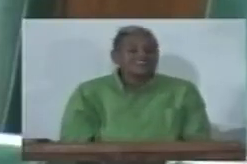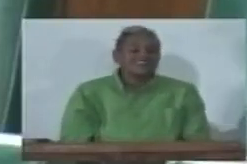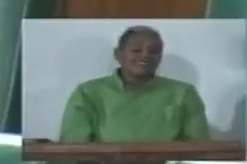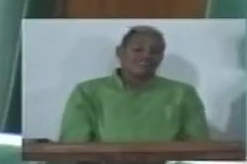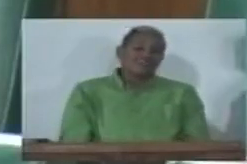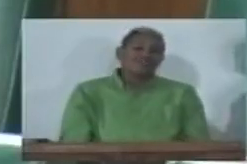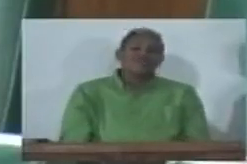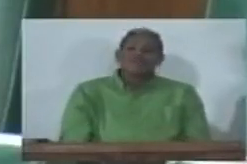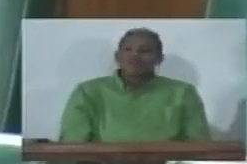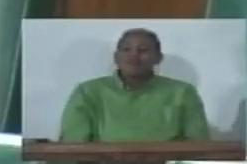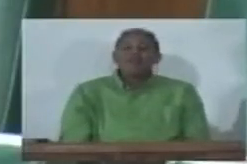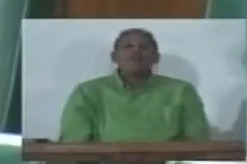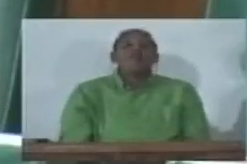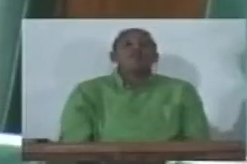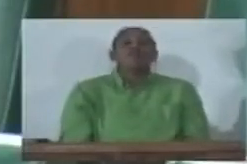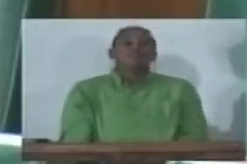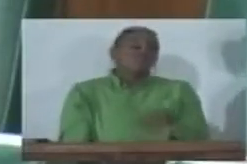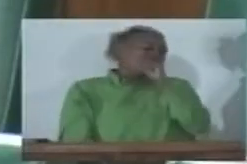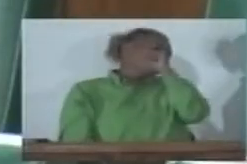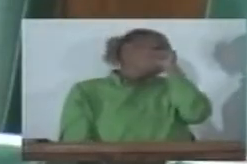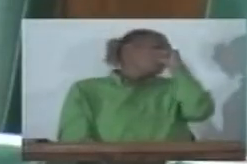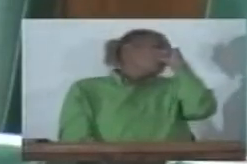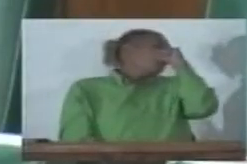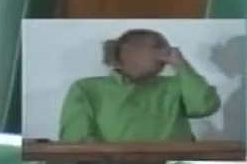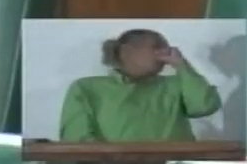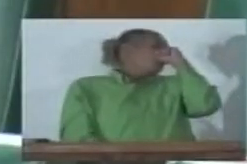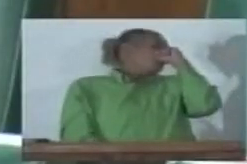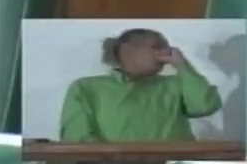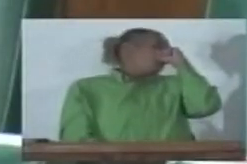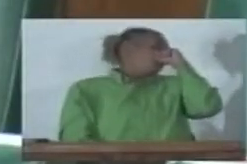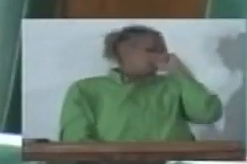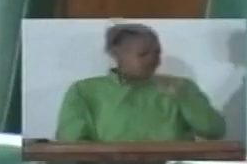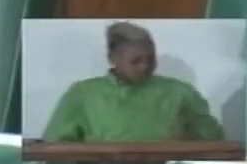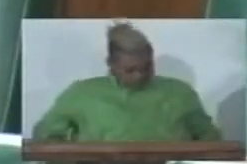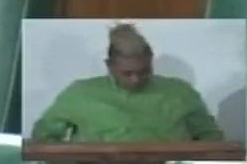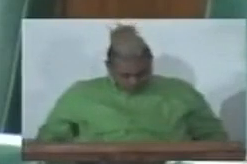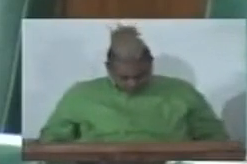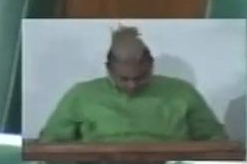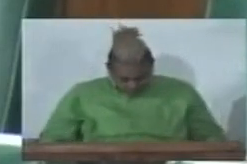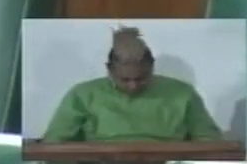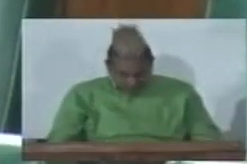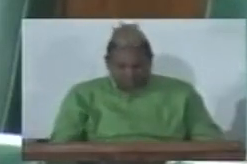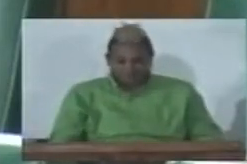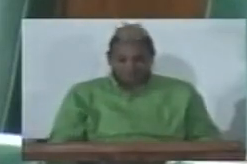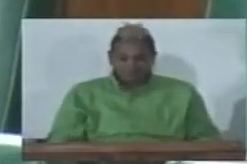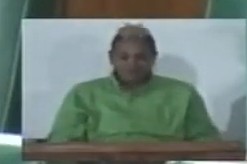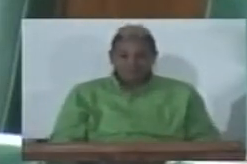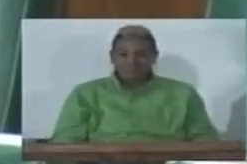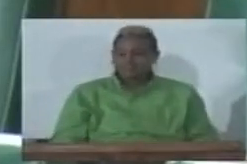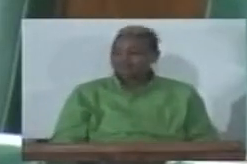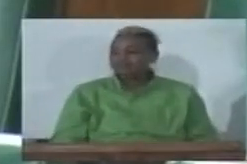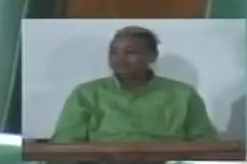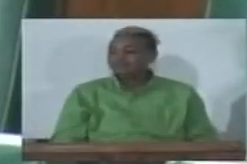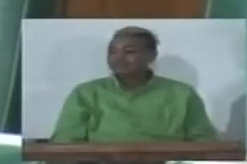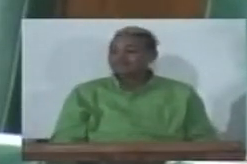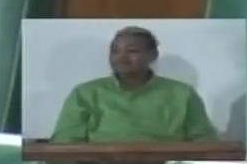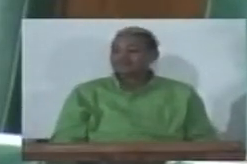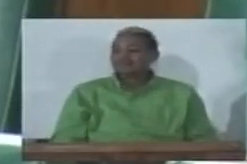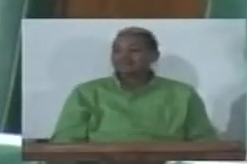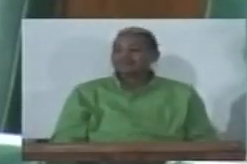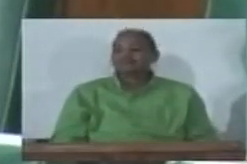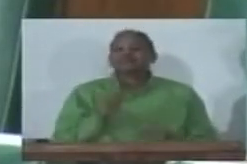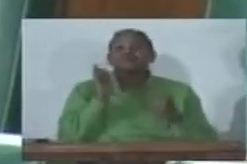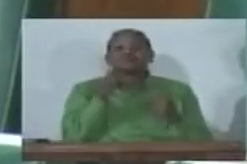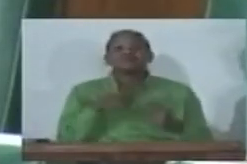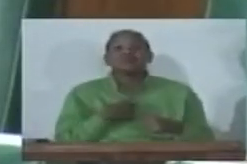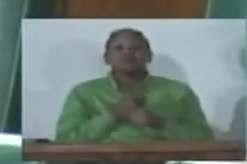But, Mr. President, the point I'm making is that there are those of us who have the ability, but we